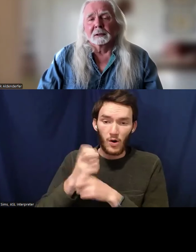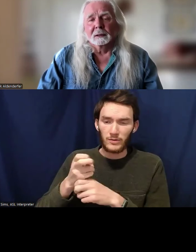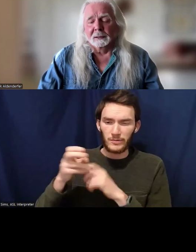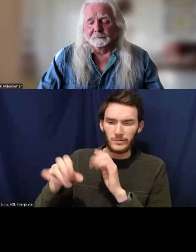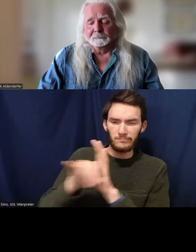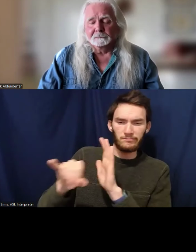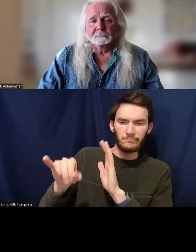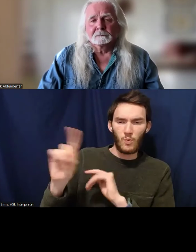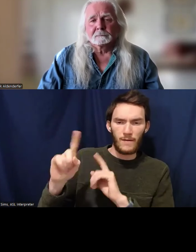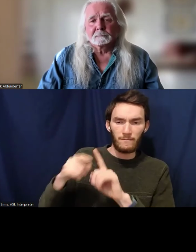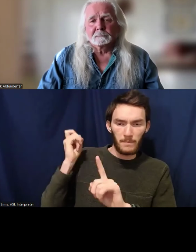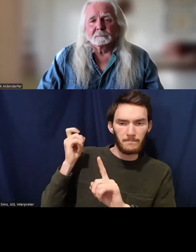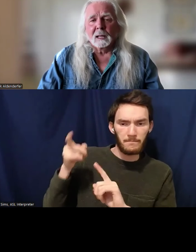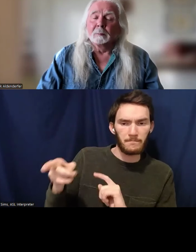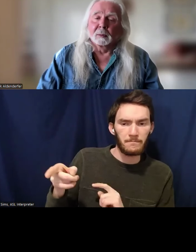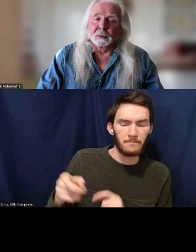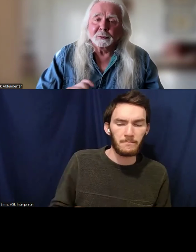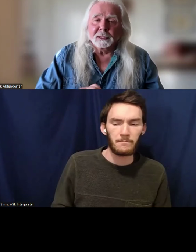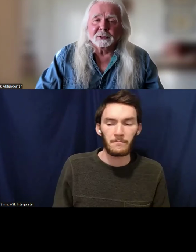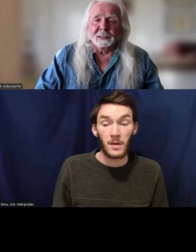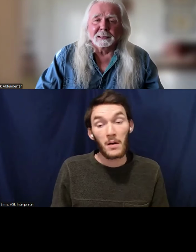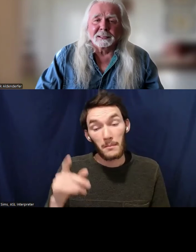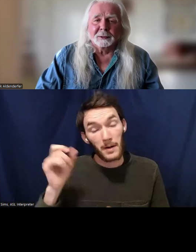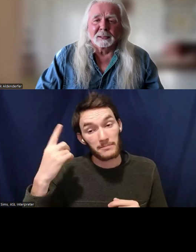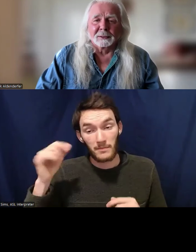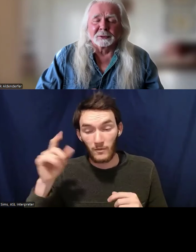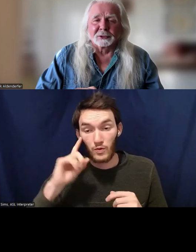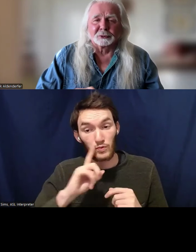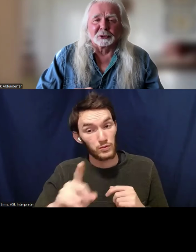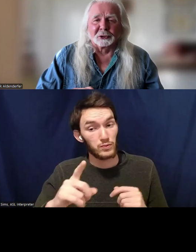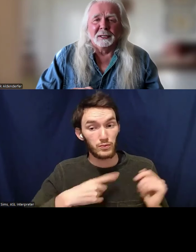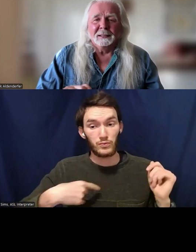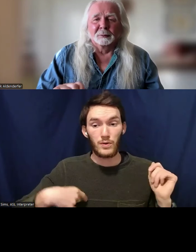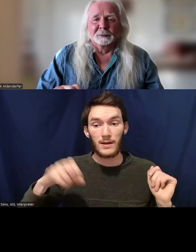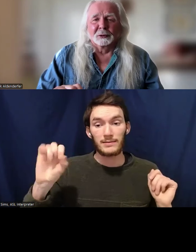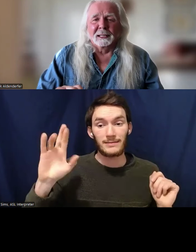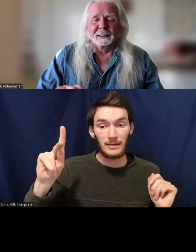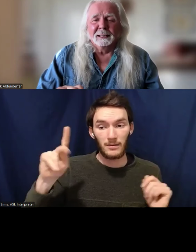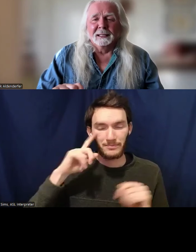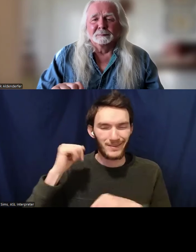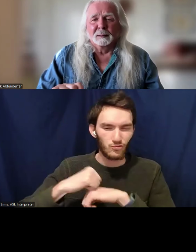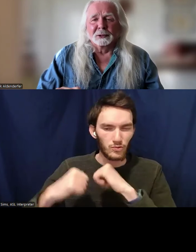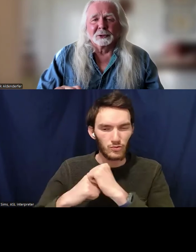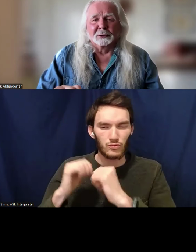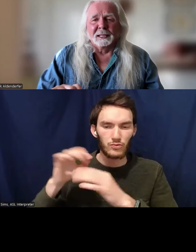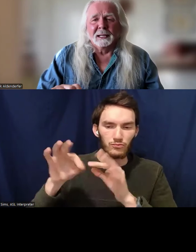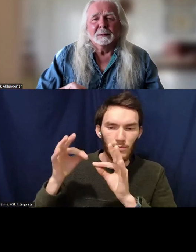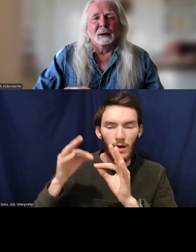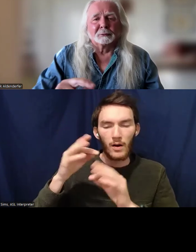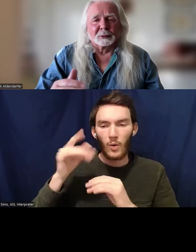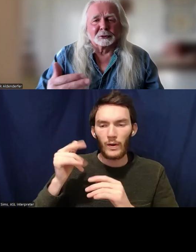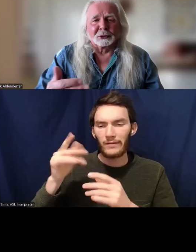are unclear. But we're certain it's Chinese silk because of the structure that we've looked at and published on